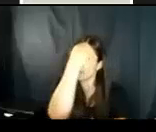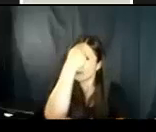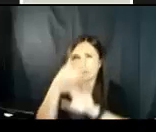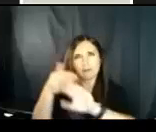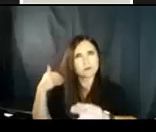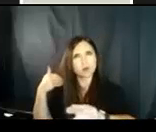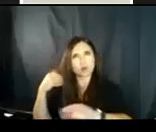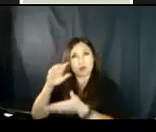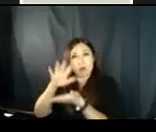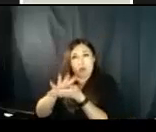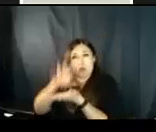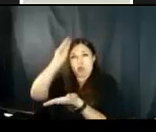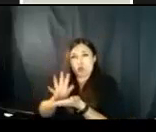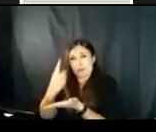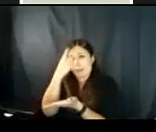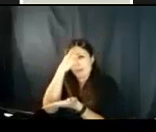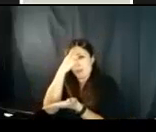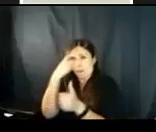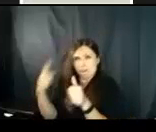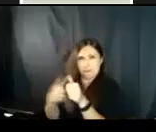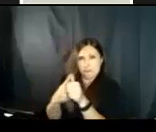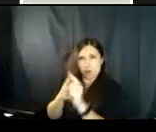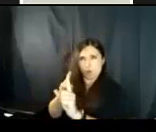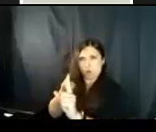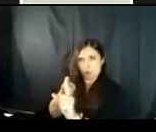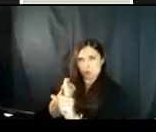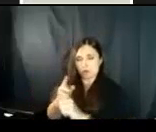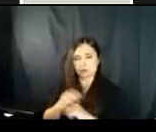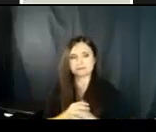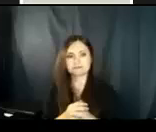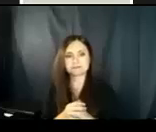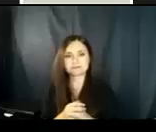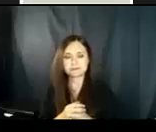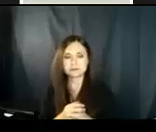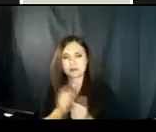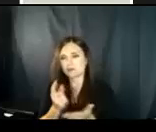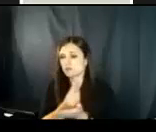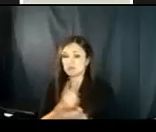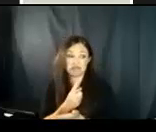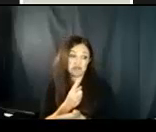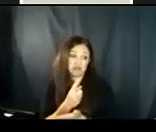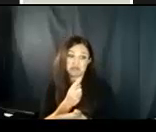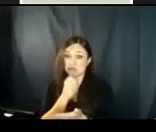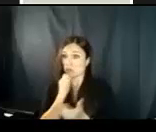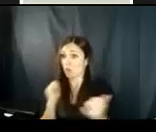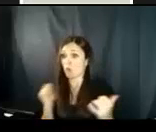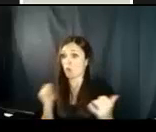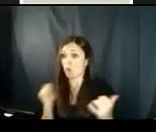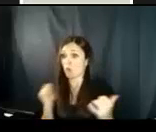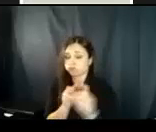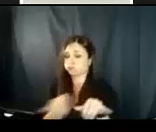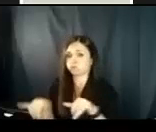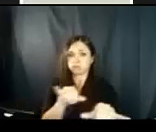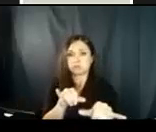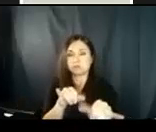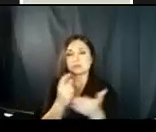learners first. Sometimes you're not engaging everyone the same way. And that's hard